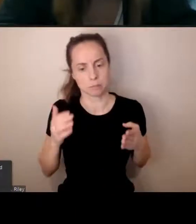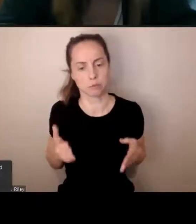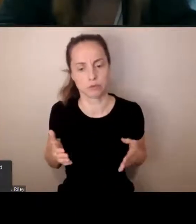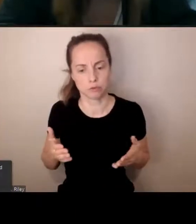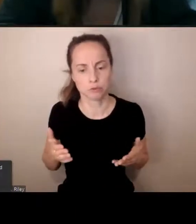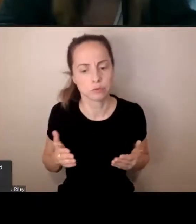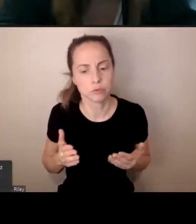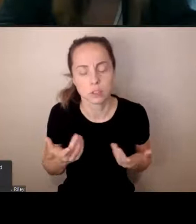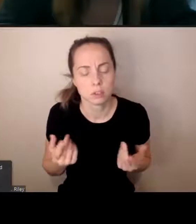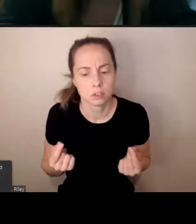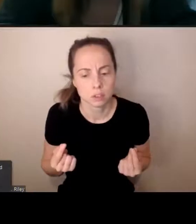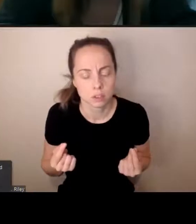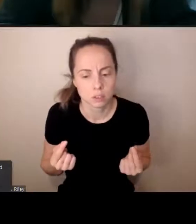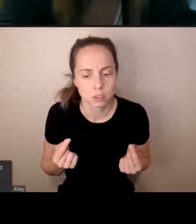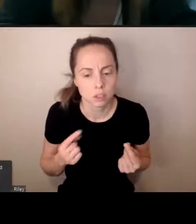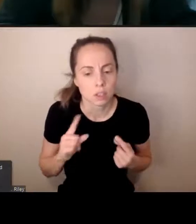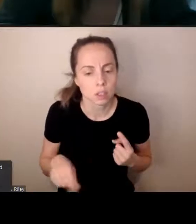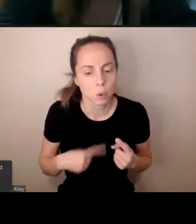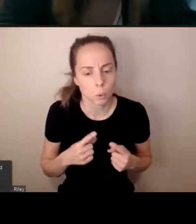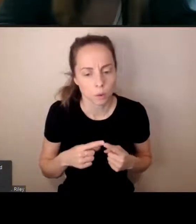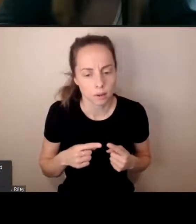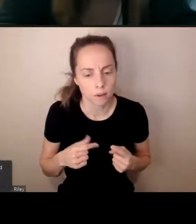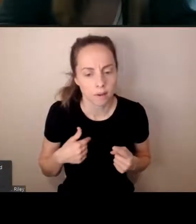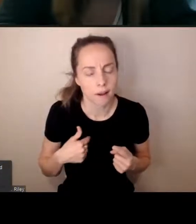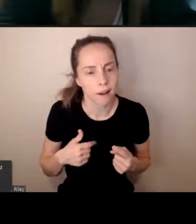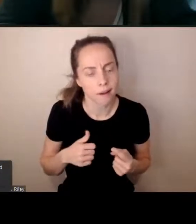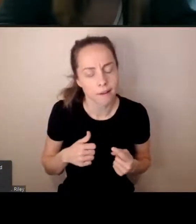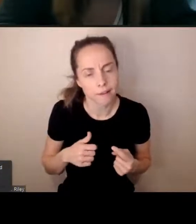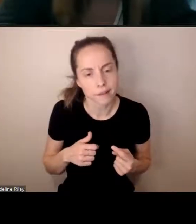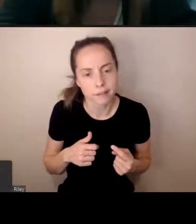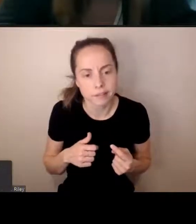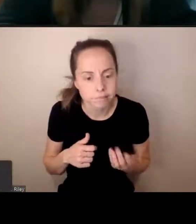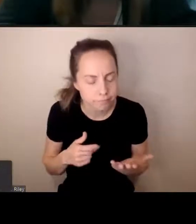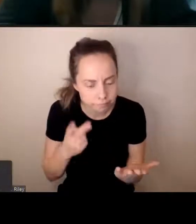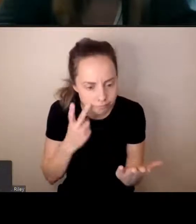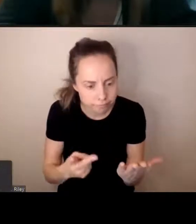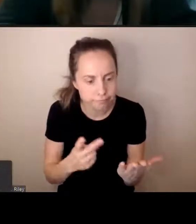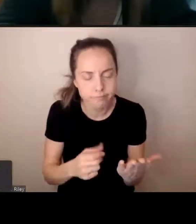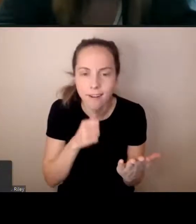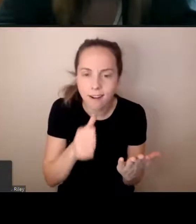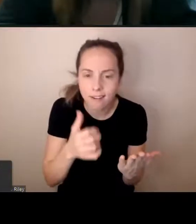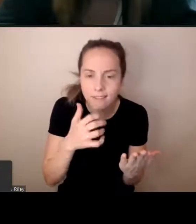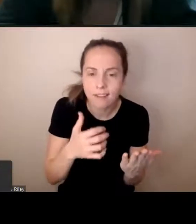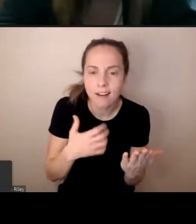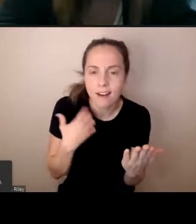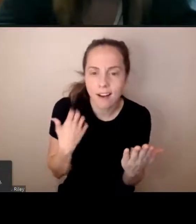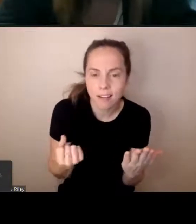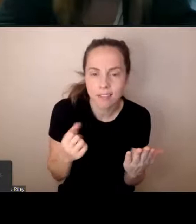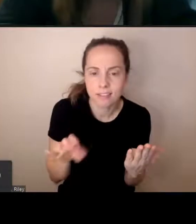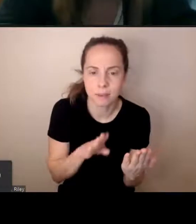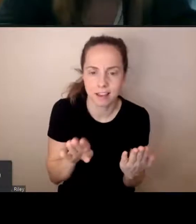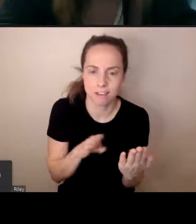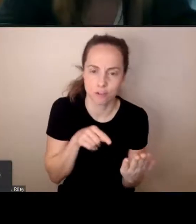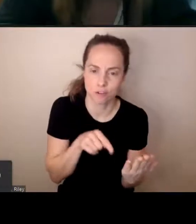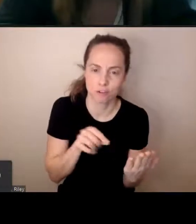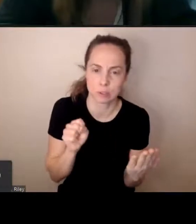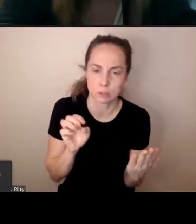going to do when I encounter unhealthy behaviors on social media, and how am I going to protect